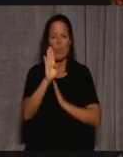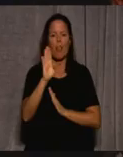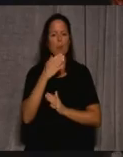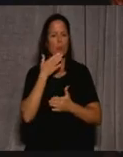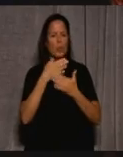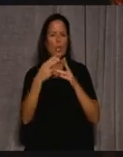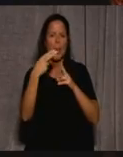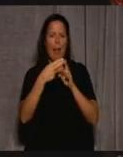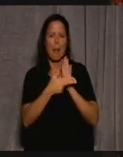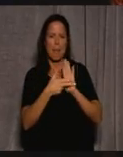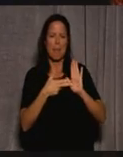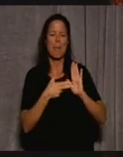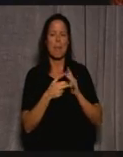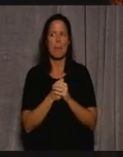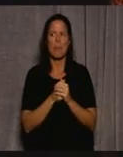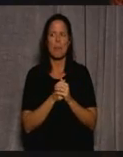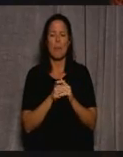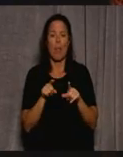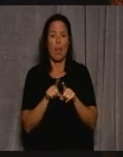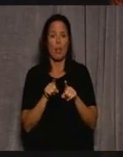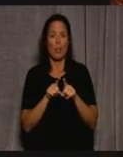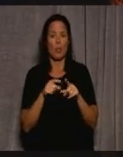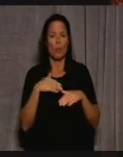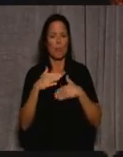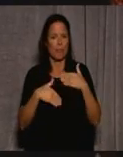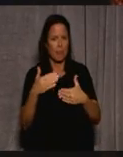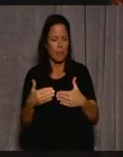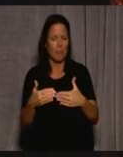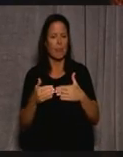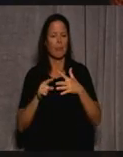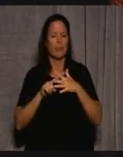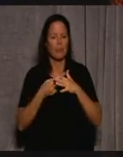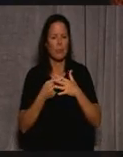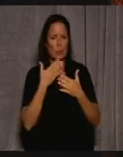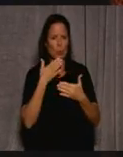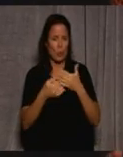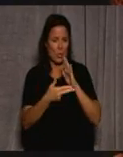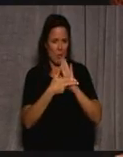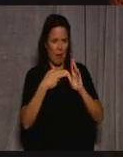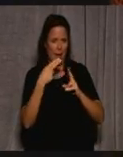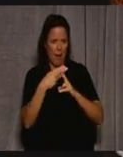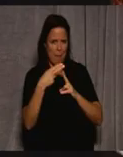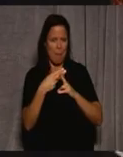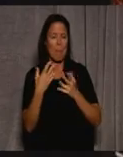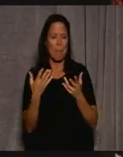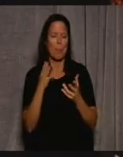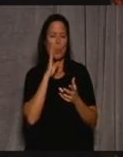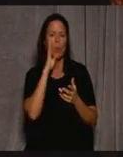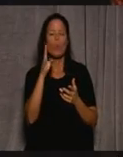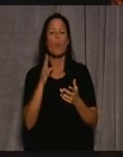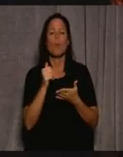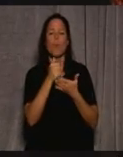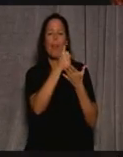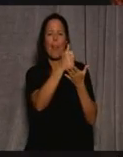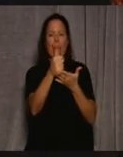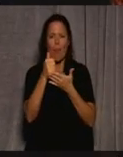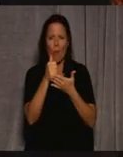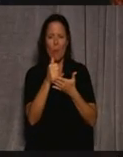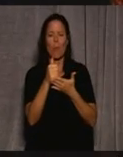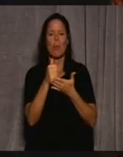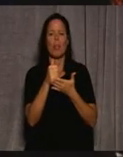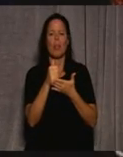name. As you proceed and create your own good name, you will be helping to spread the